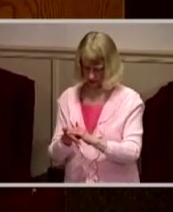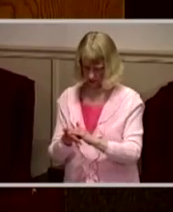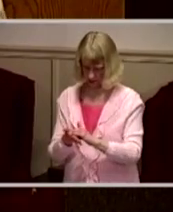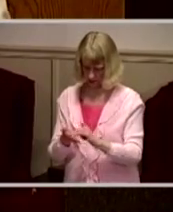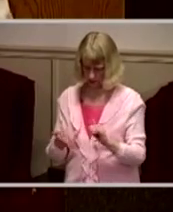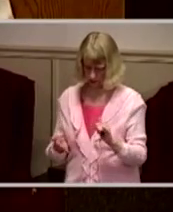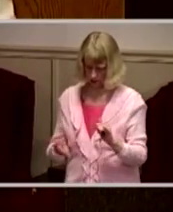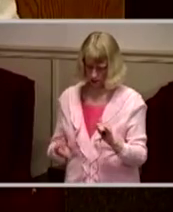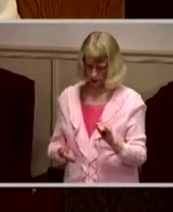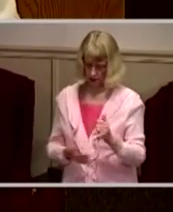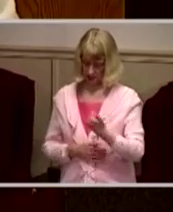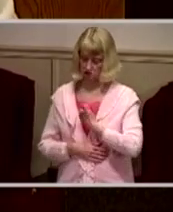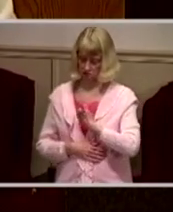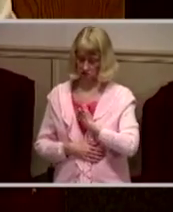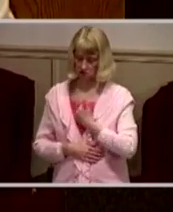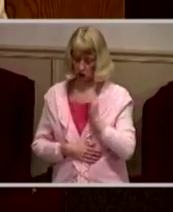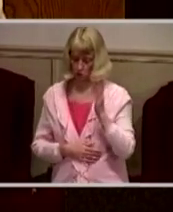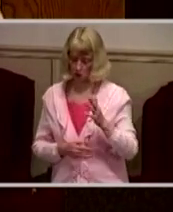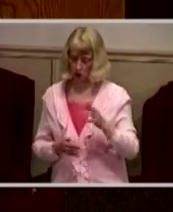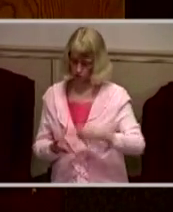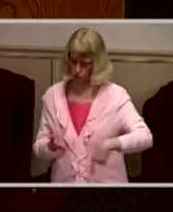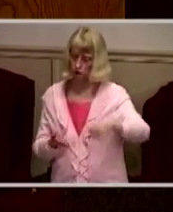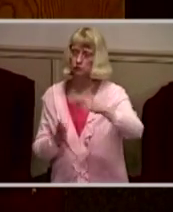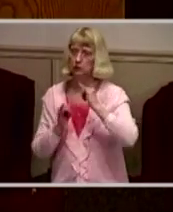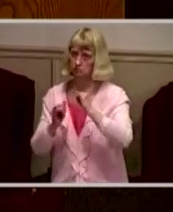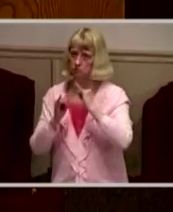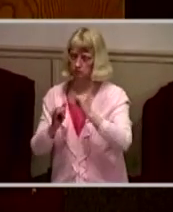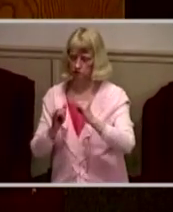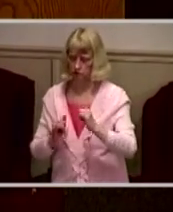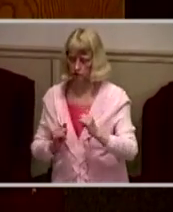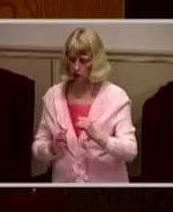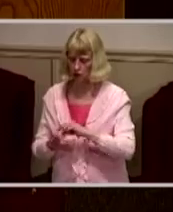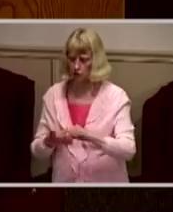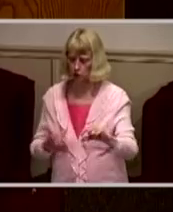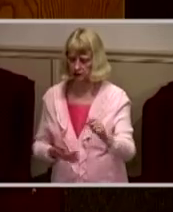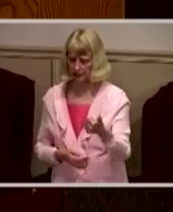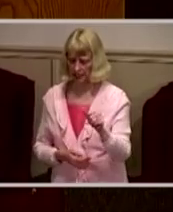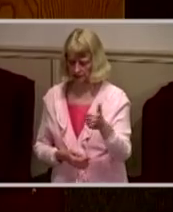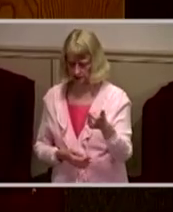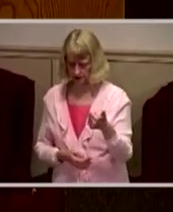is our own resurrection as well. But look at that 10th verse.